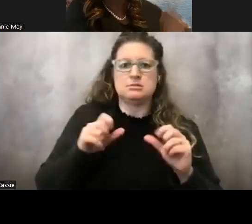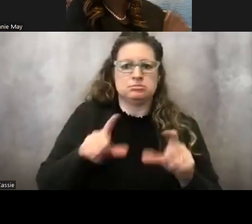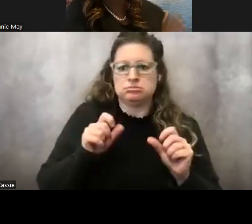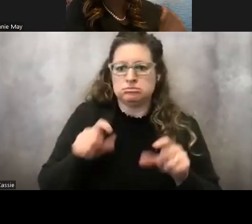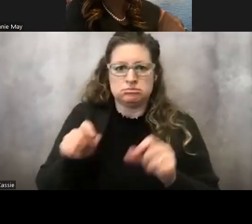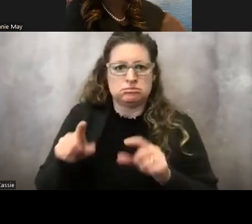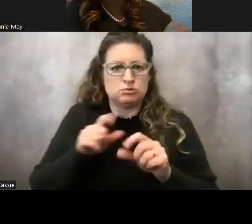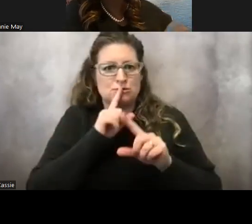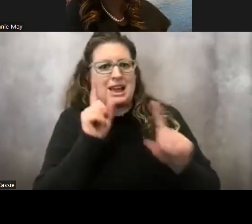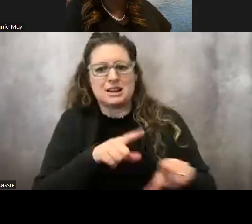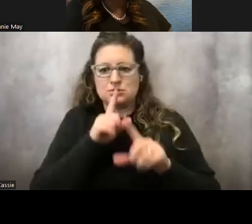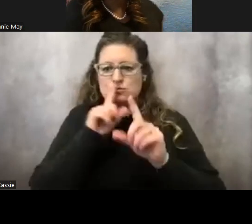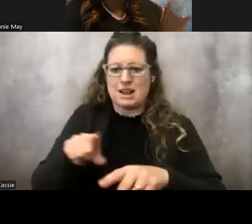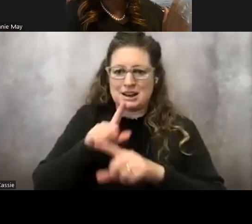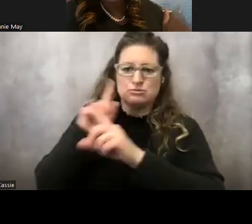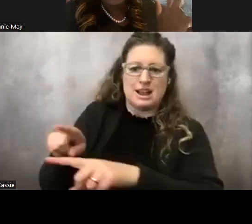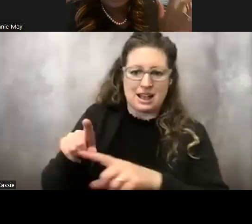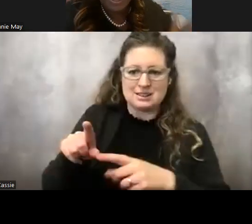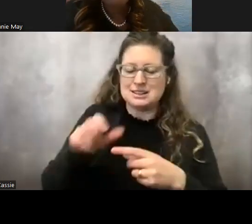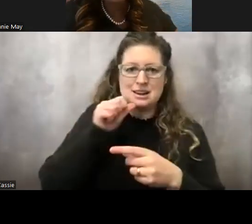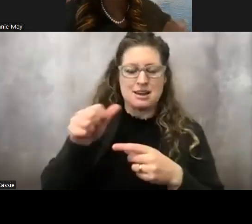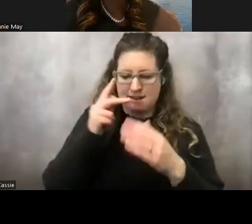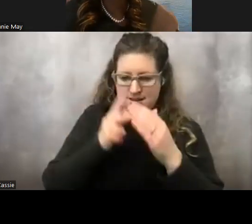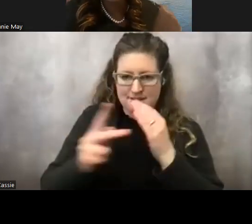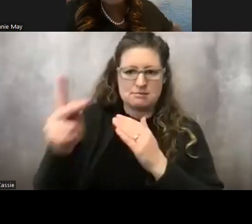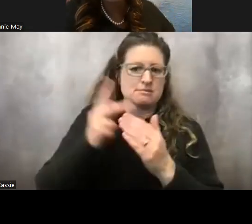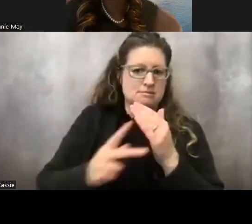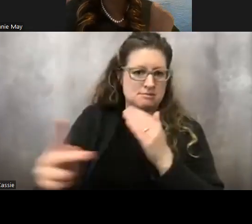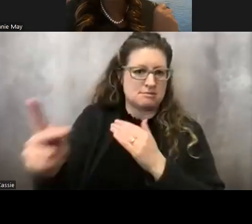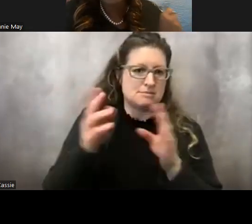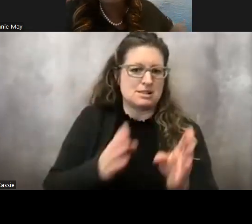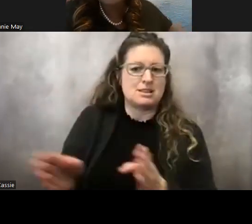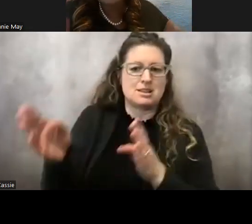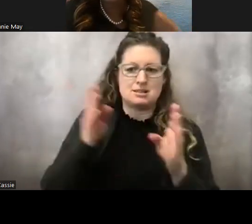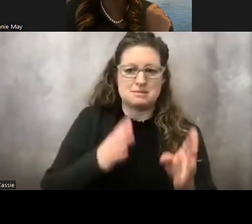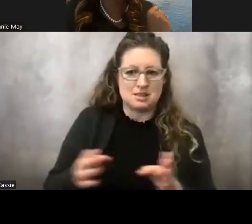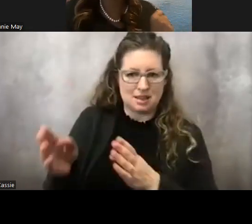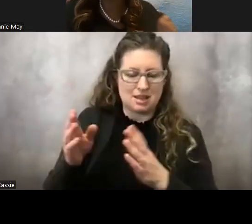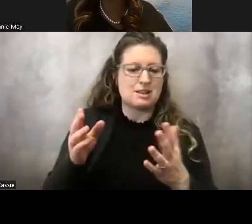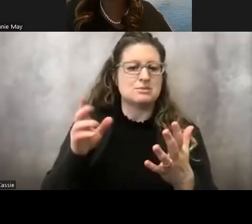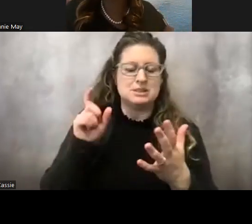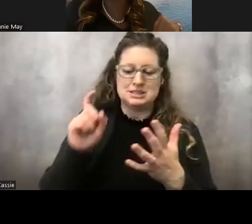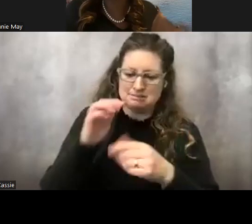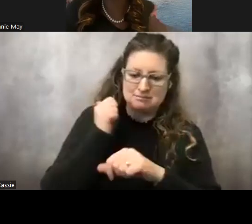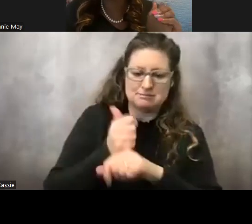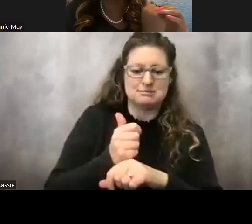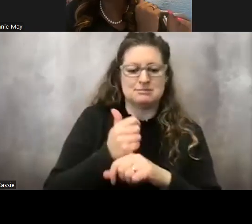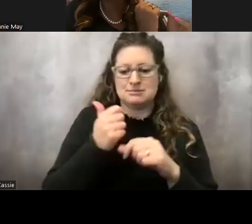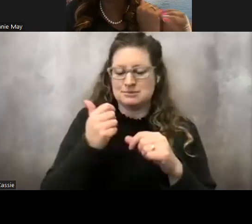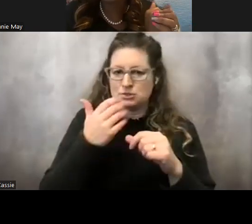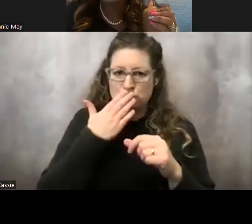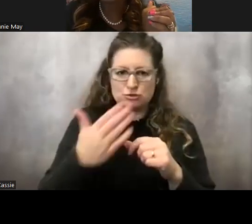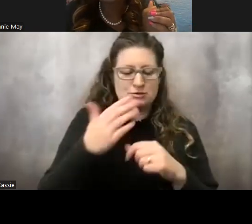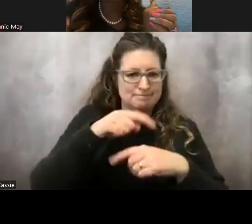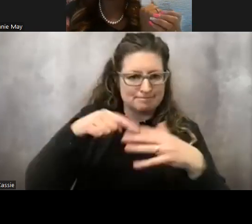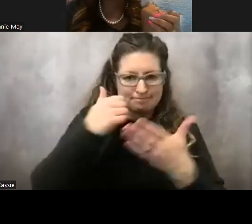some safeguards in place for the livelihood, for the health and the wellness and the survival of those that are on